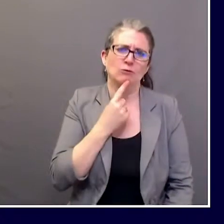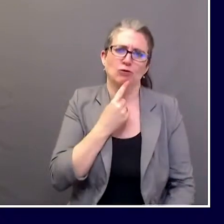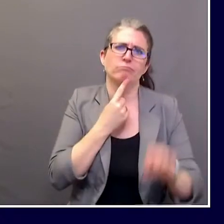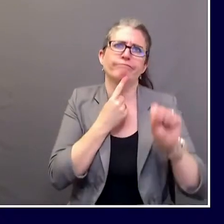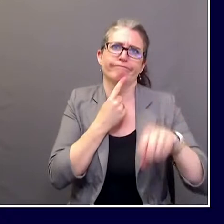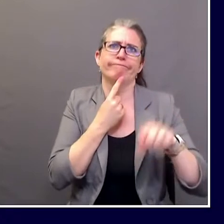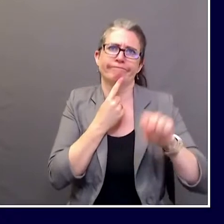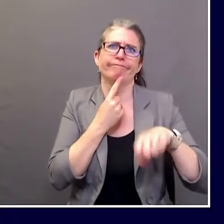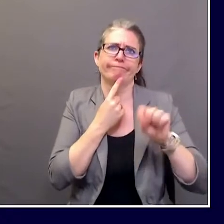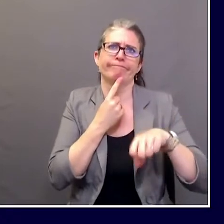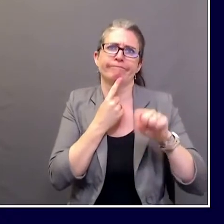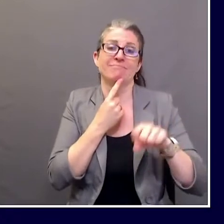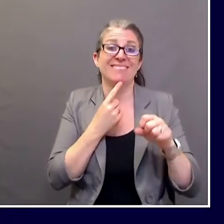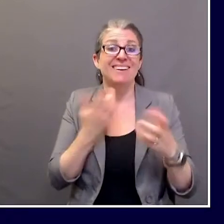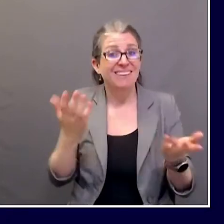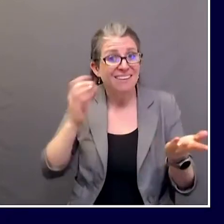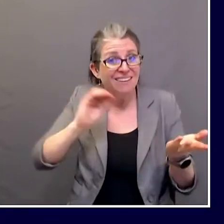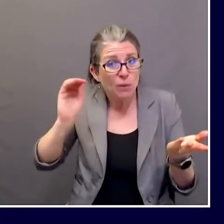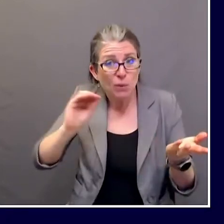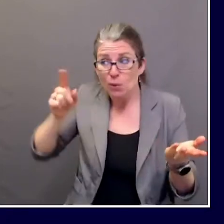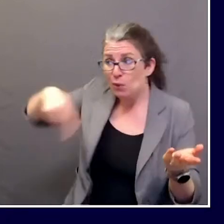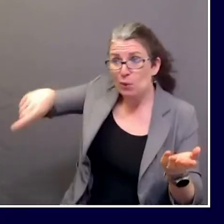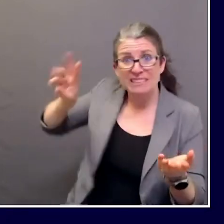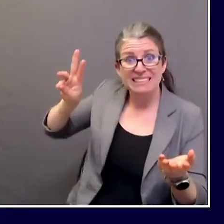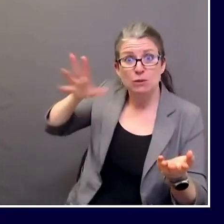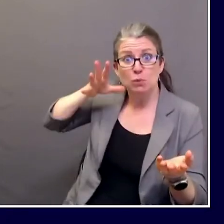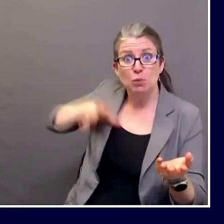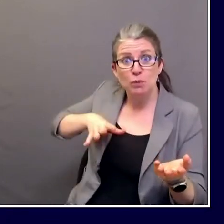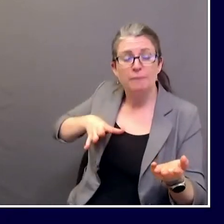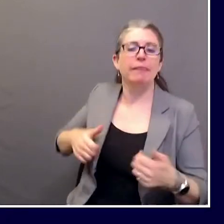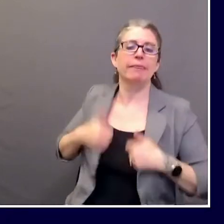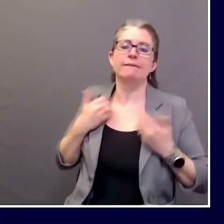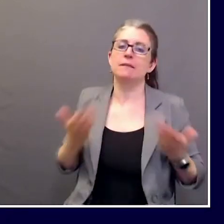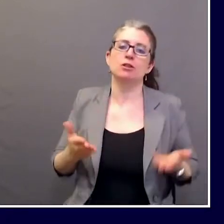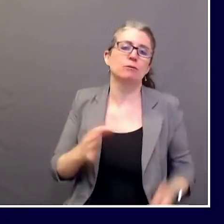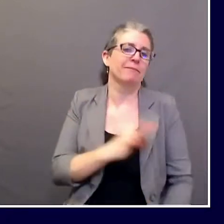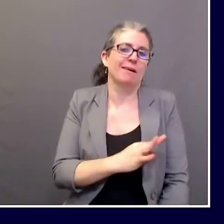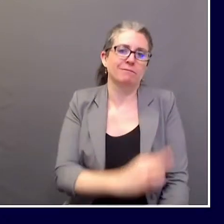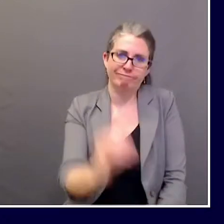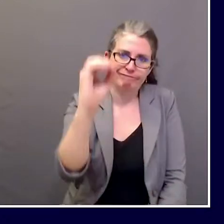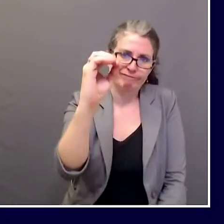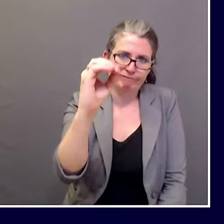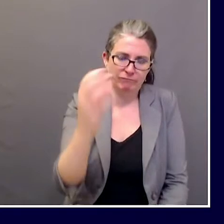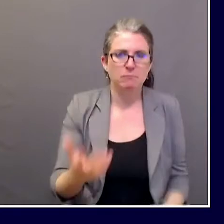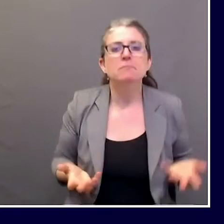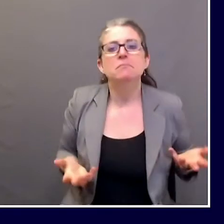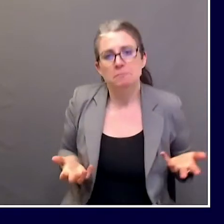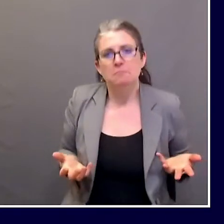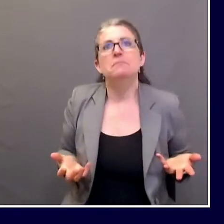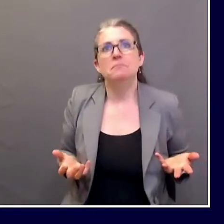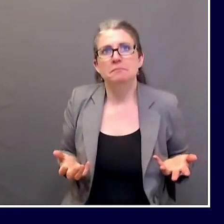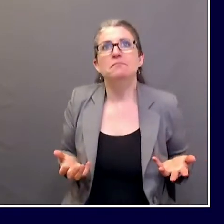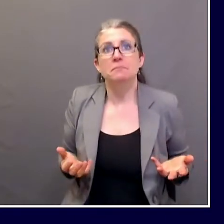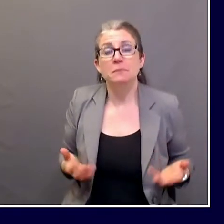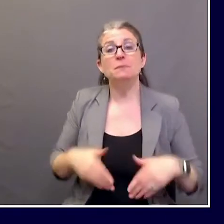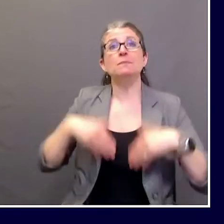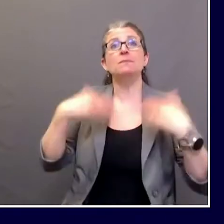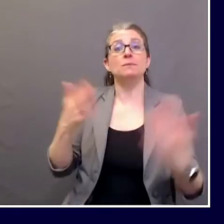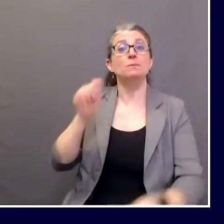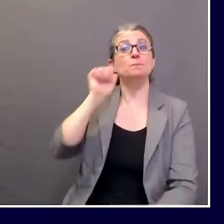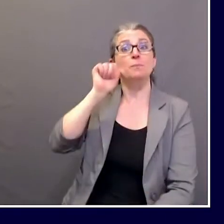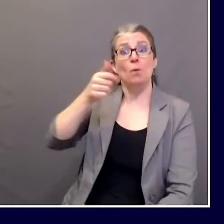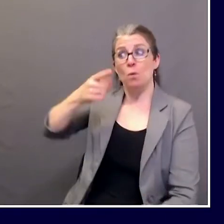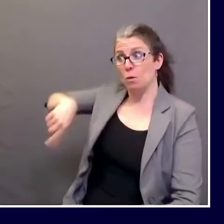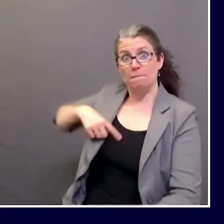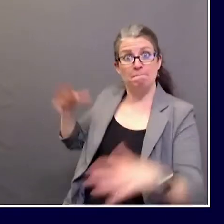in Maine. In the coming days, the US CDC Scientific Advisory Committee will study the safety data to make a determination